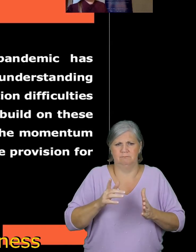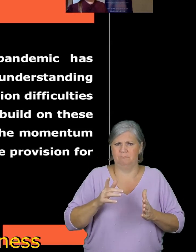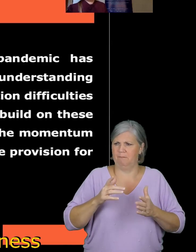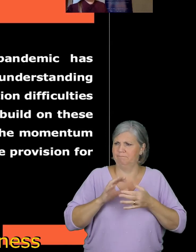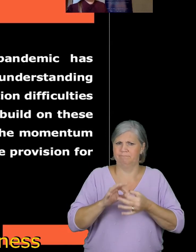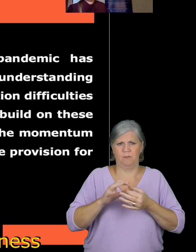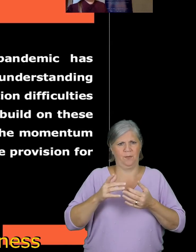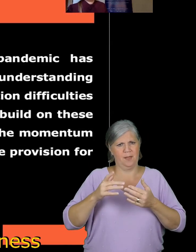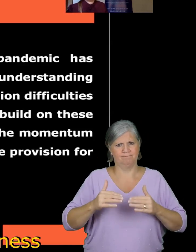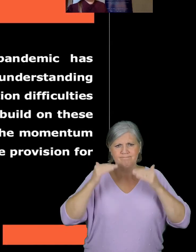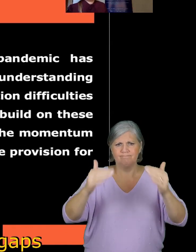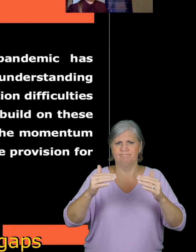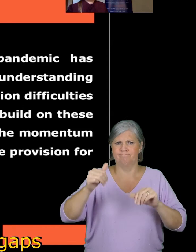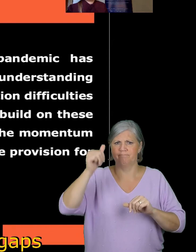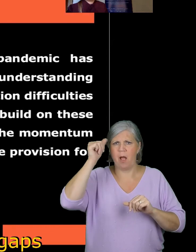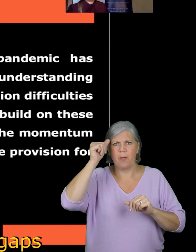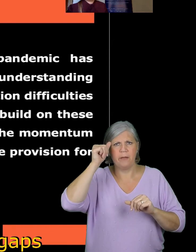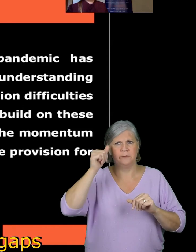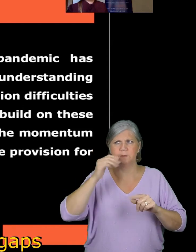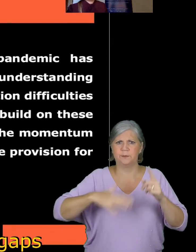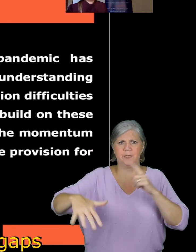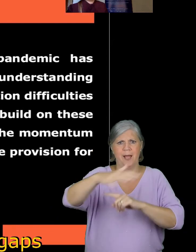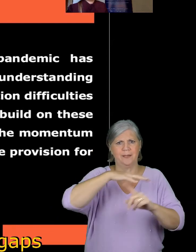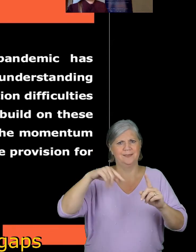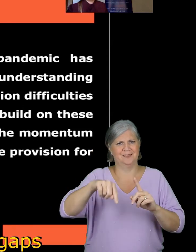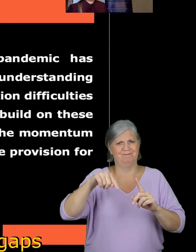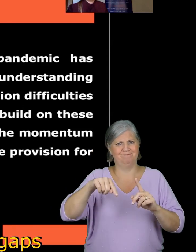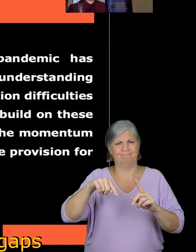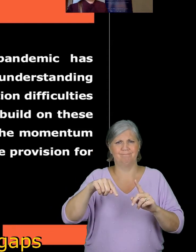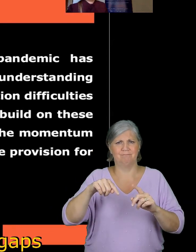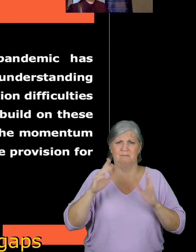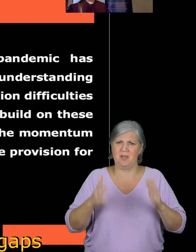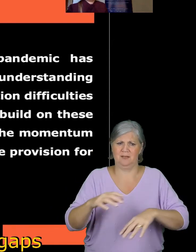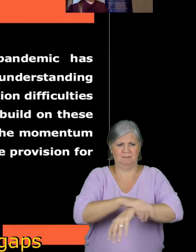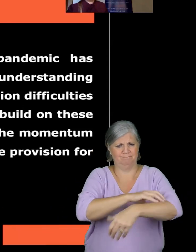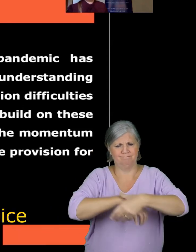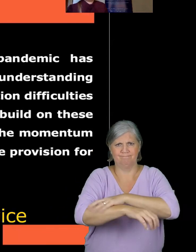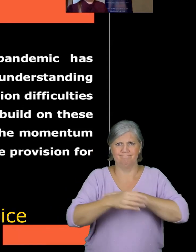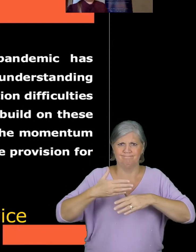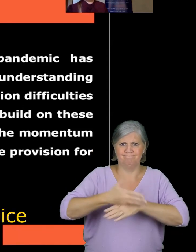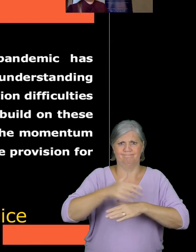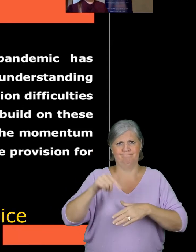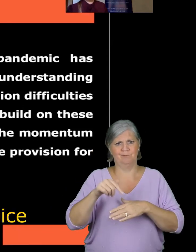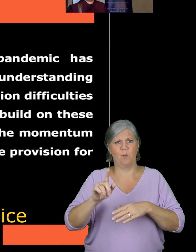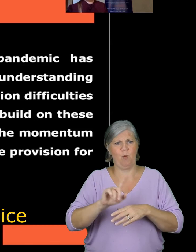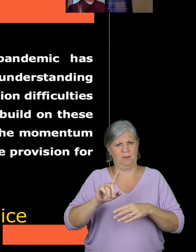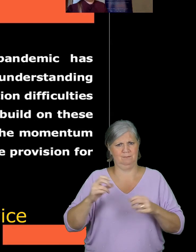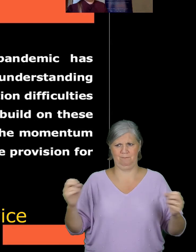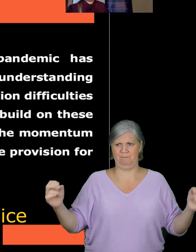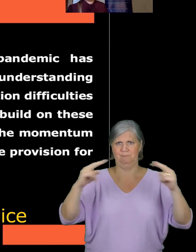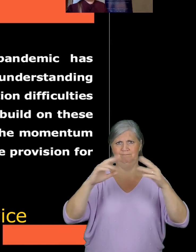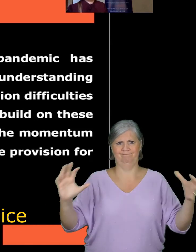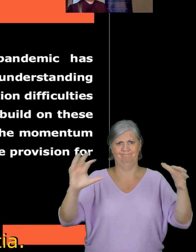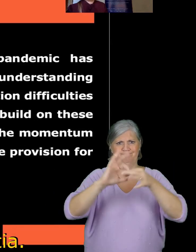build on these new levels of awareness in society and use the momentum to bridge the gaps that exist in current service